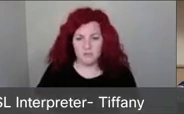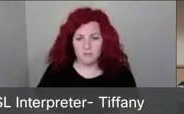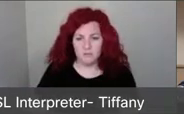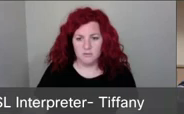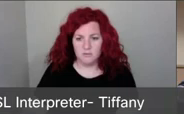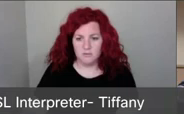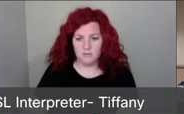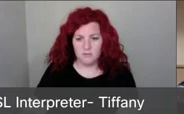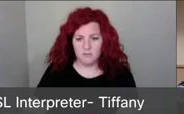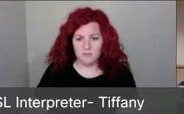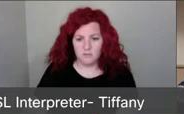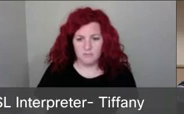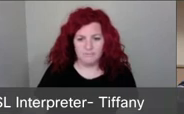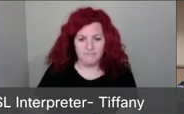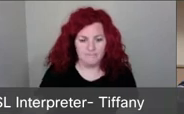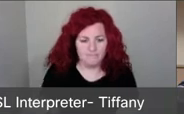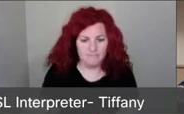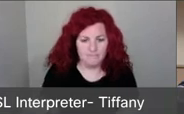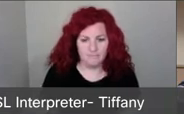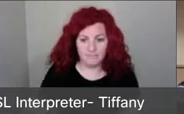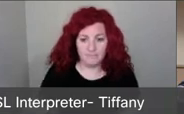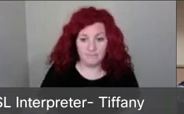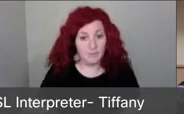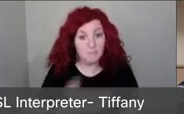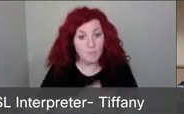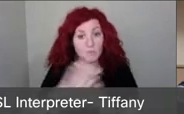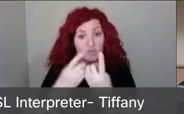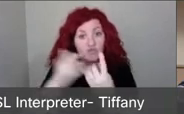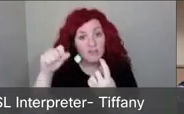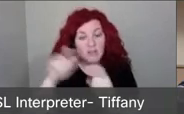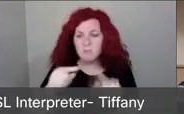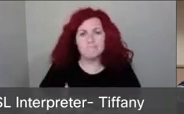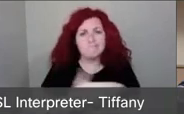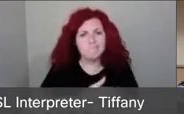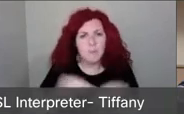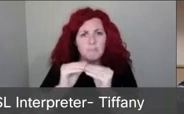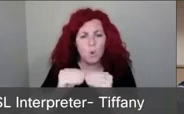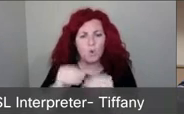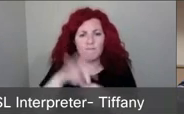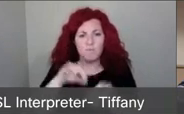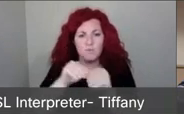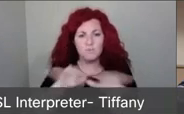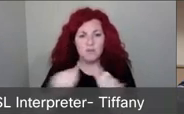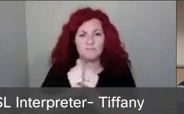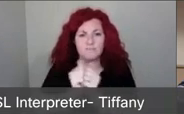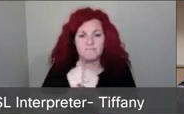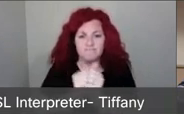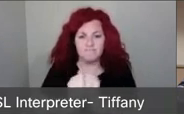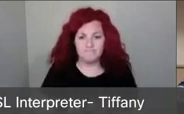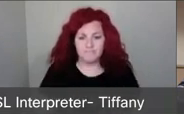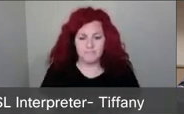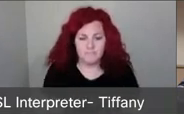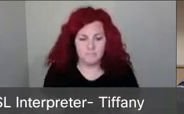these districts have been improved, they need to be improved further to make sure that the vote spread is in a competitive